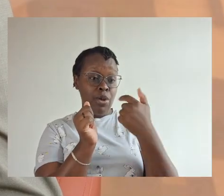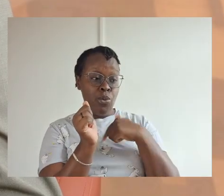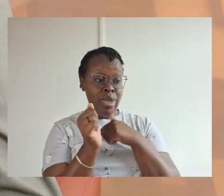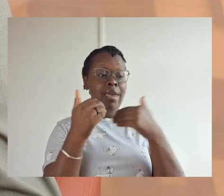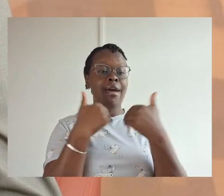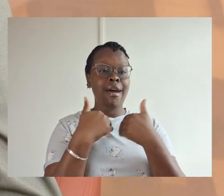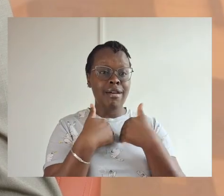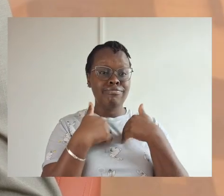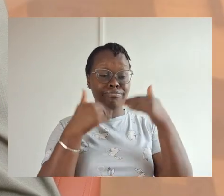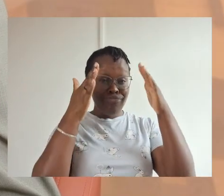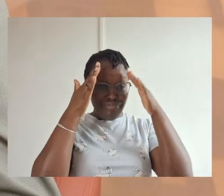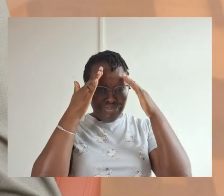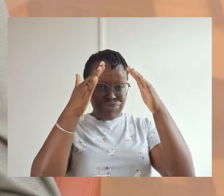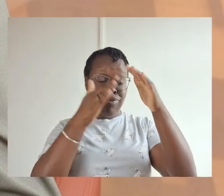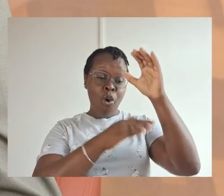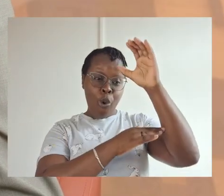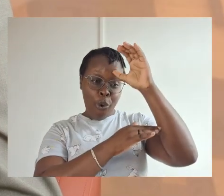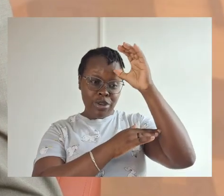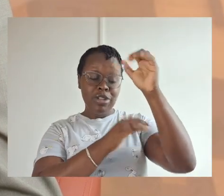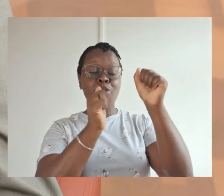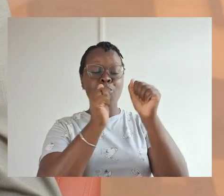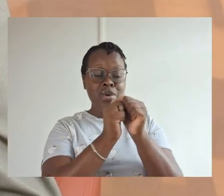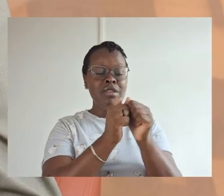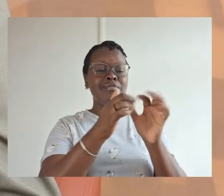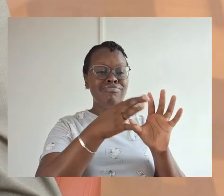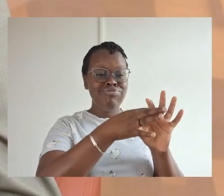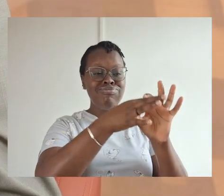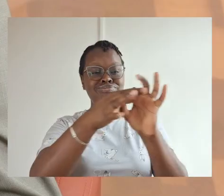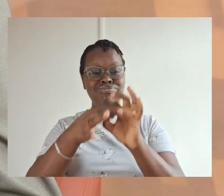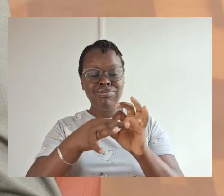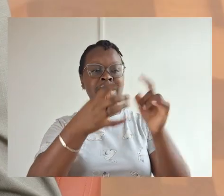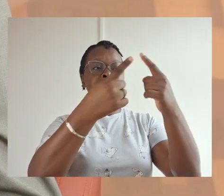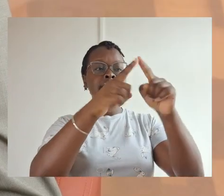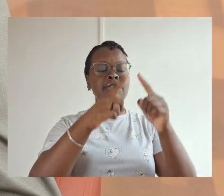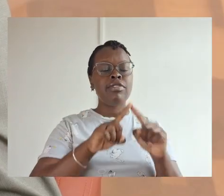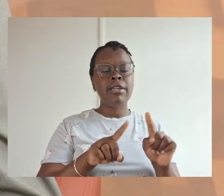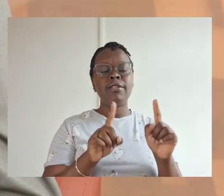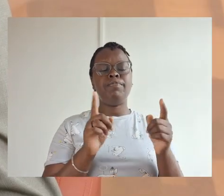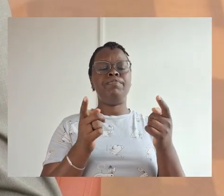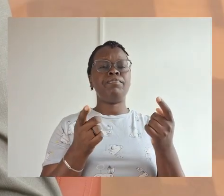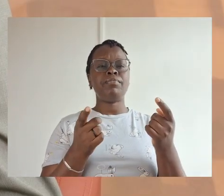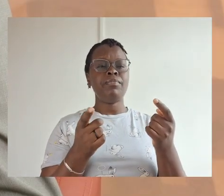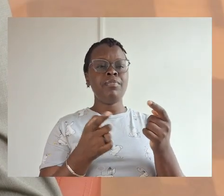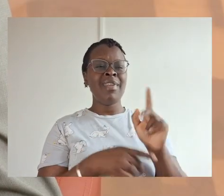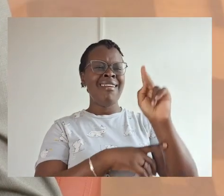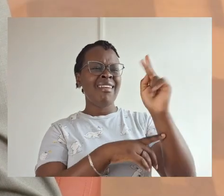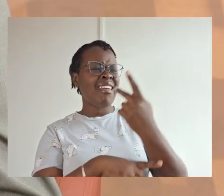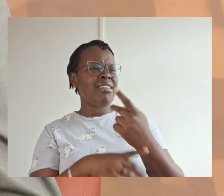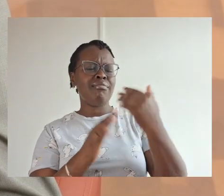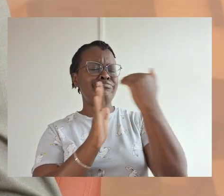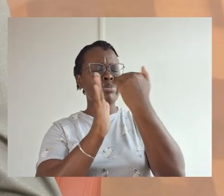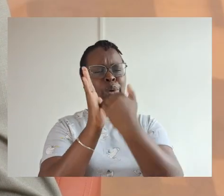have education content with collaboration with, we have gone extra mile to collaborate with the